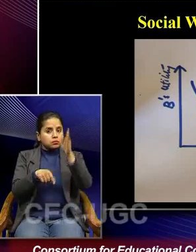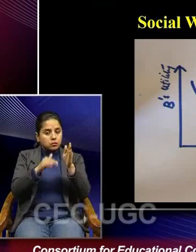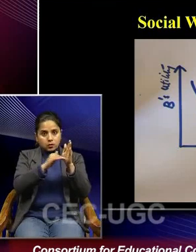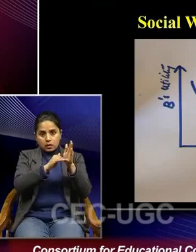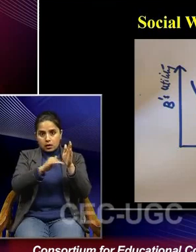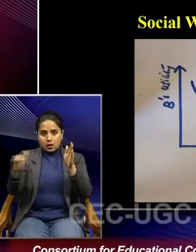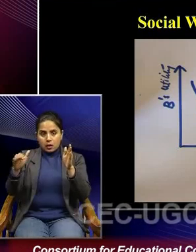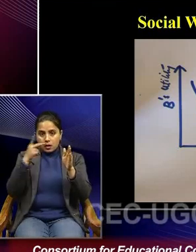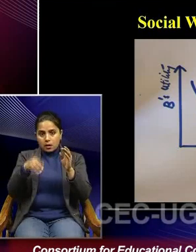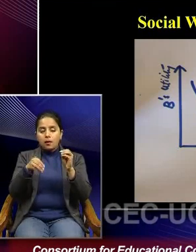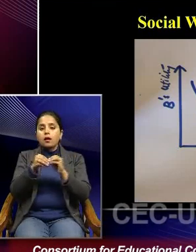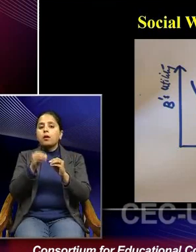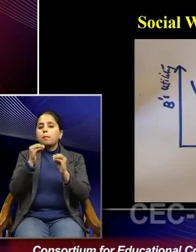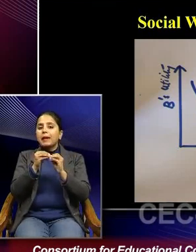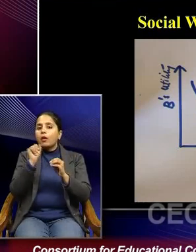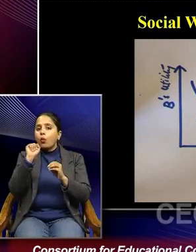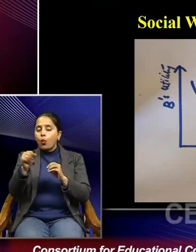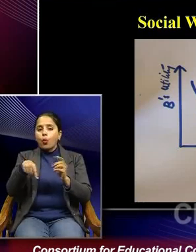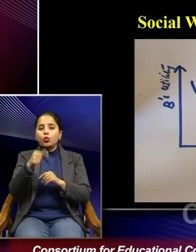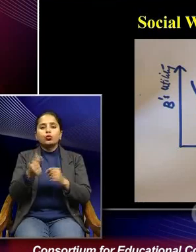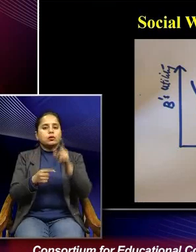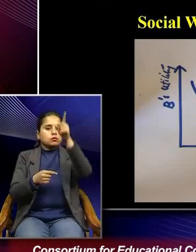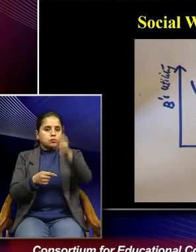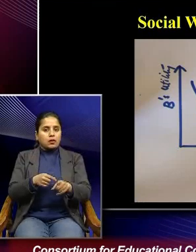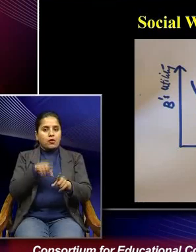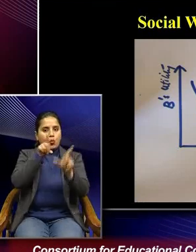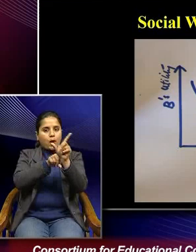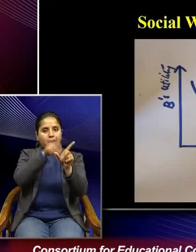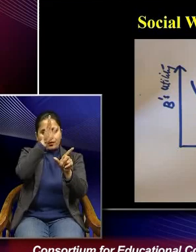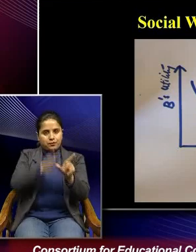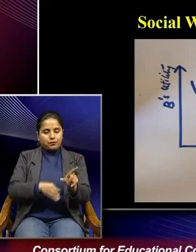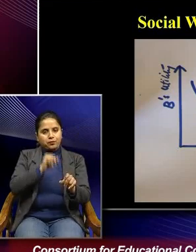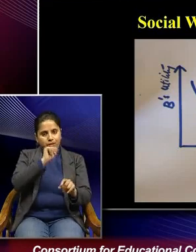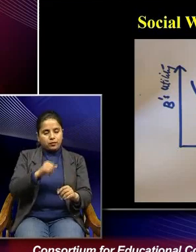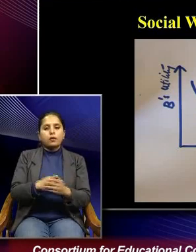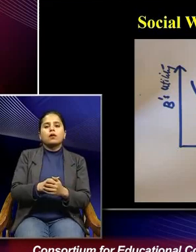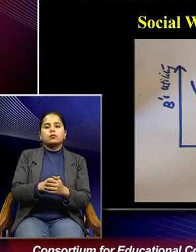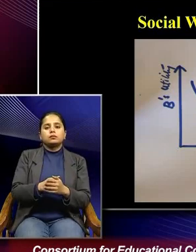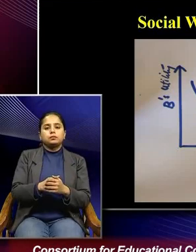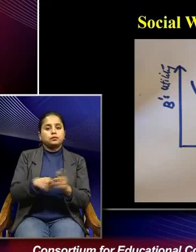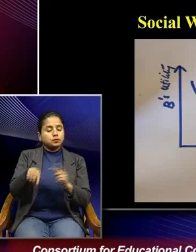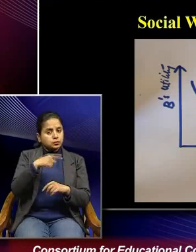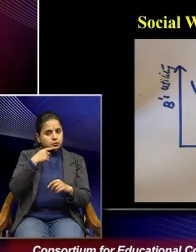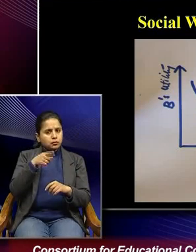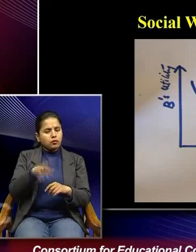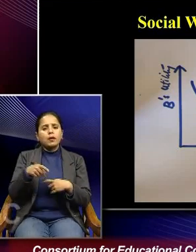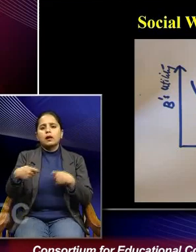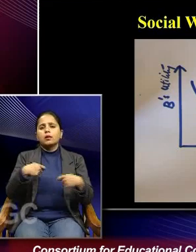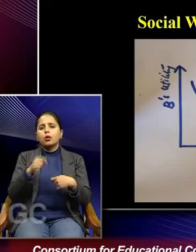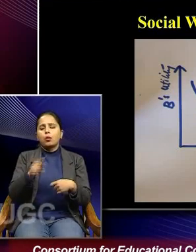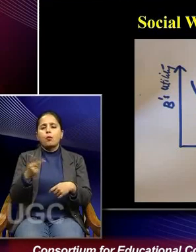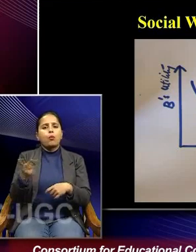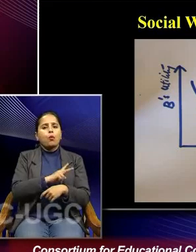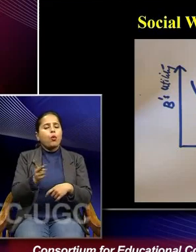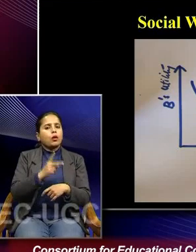individual B's utility are reflected on the vertical axis. Now, there is a trade-off between the utility. Both